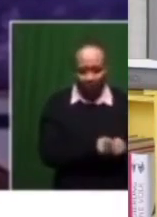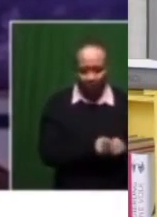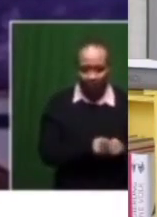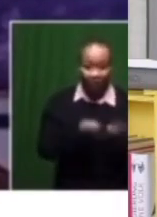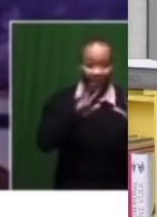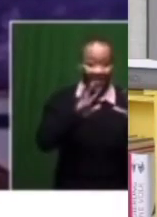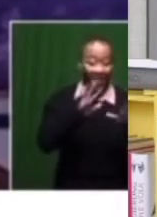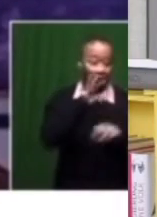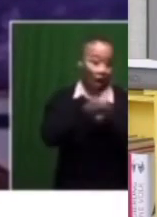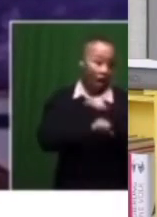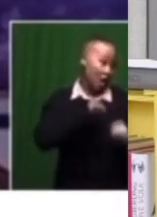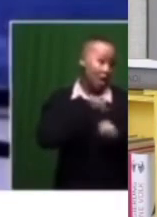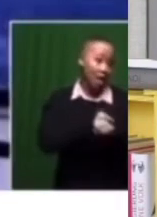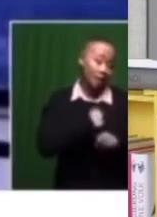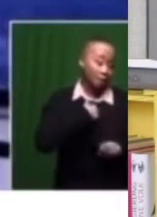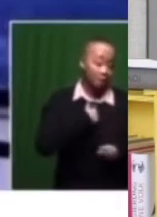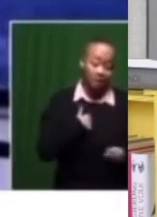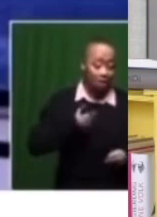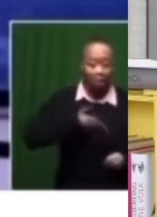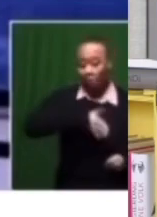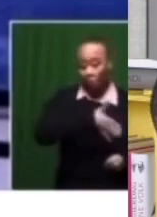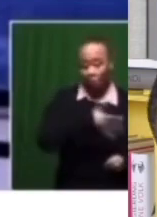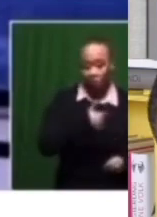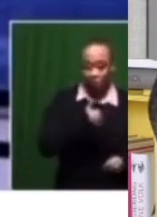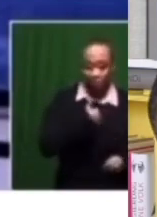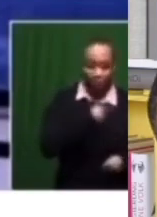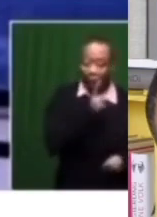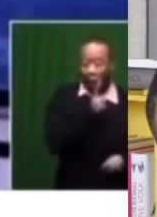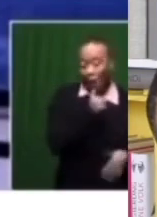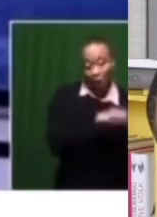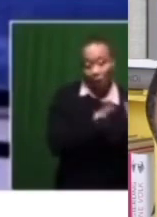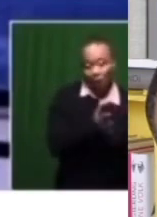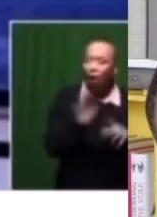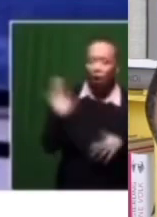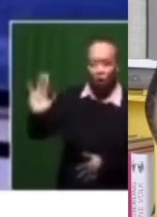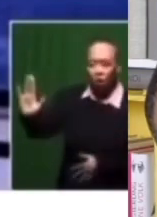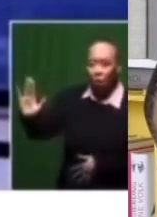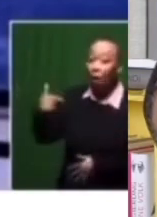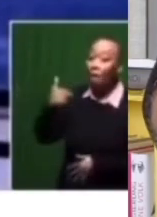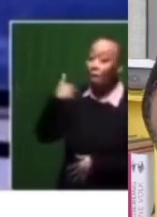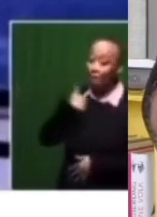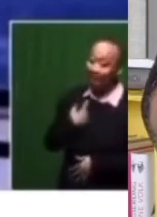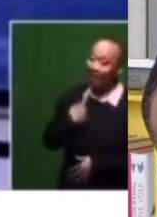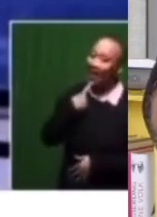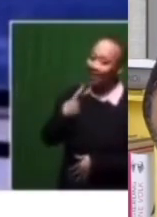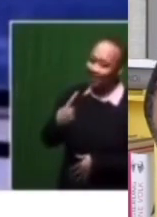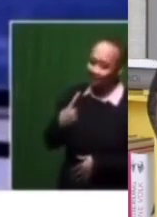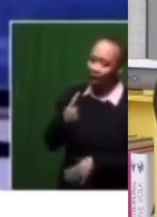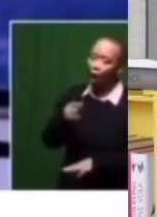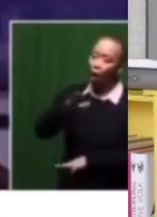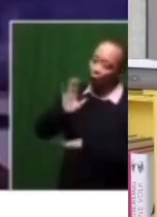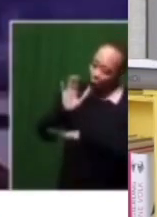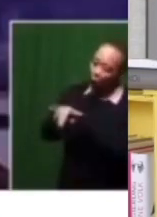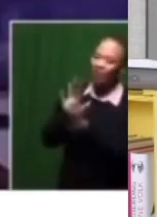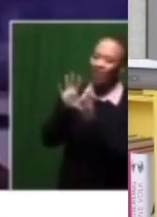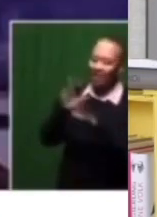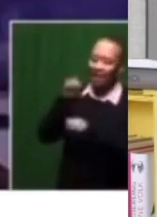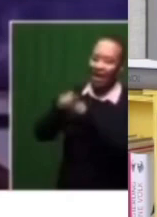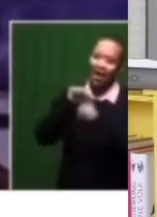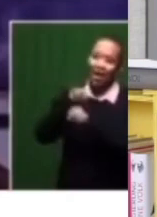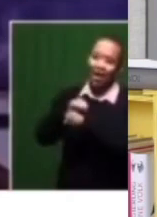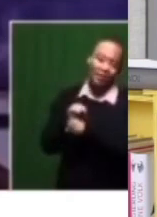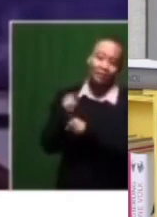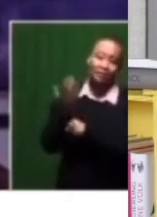decade. I'm only a month. No. And I'm saying this started correct. more than a decade ago. All right. You